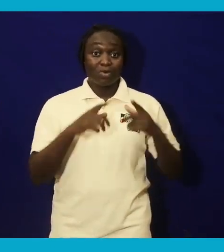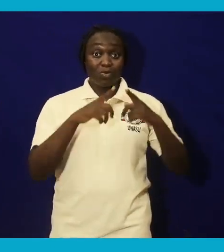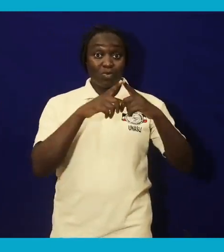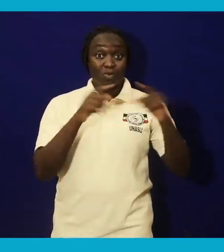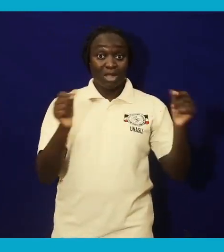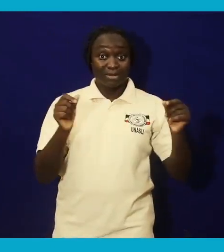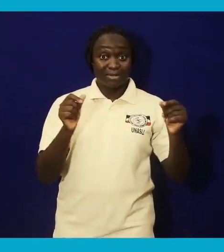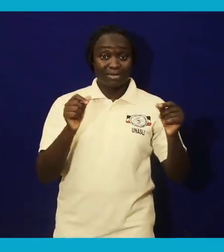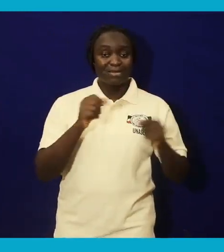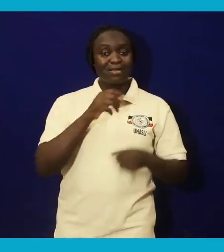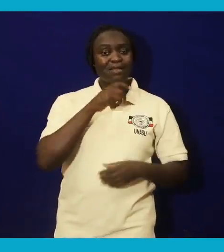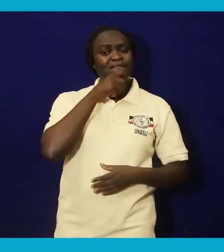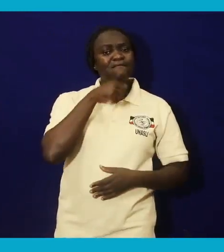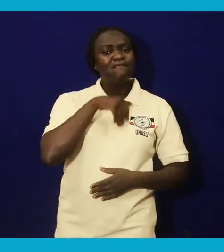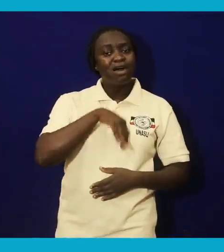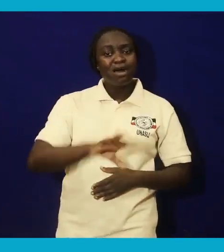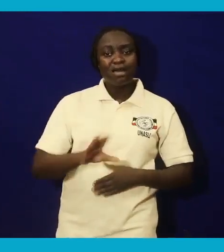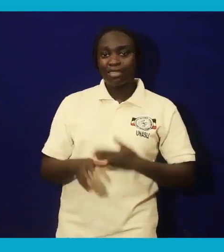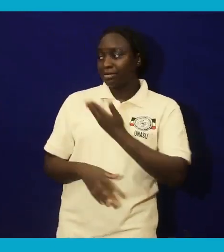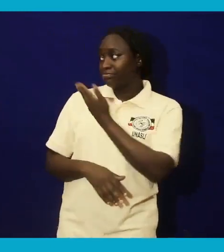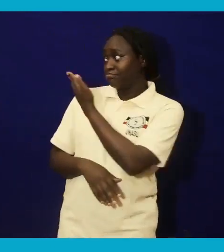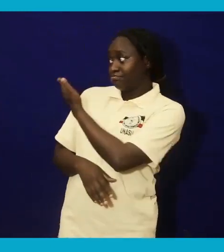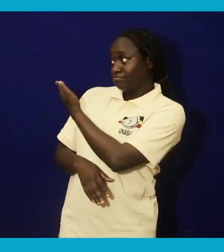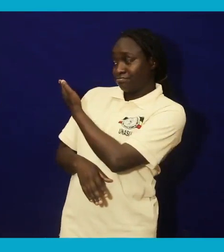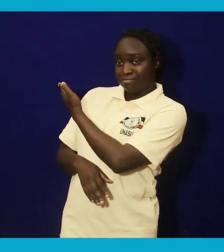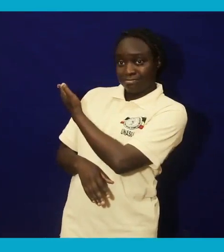father, look at it.